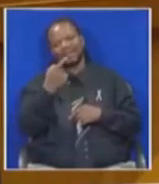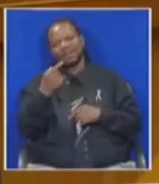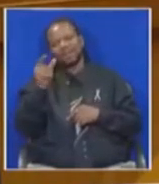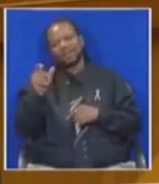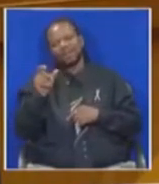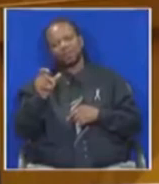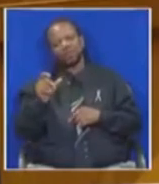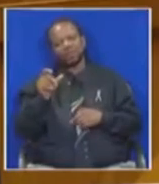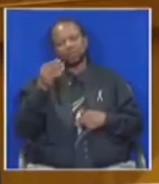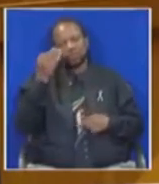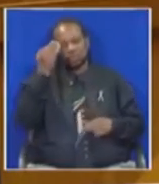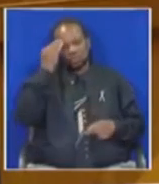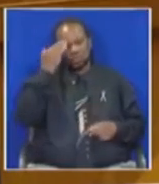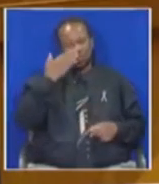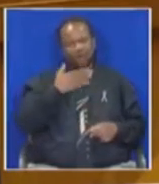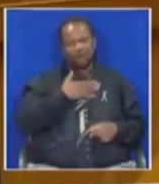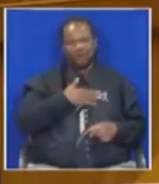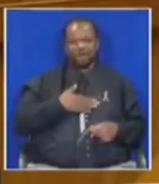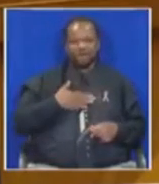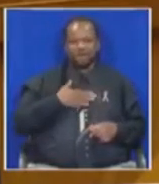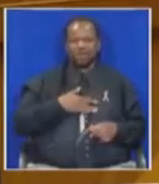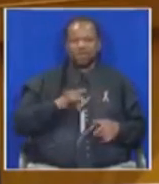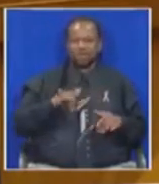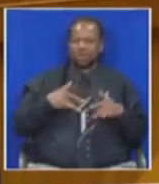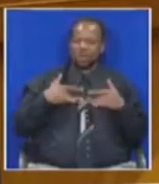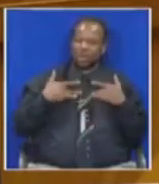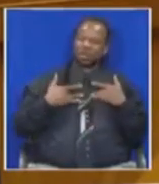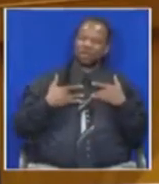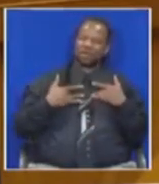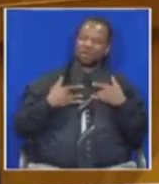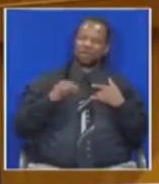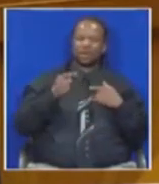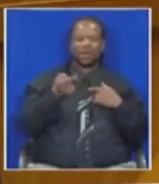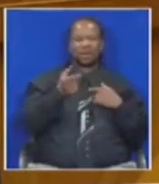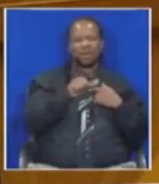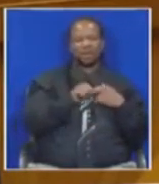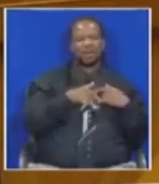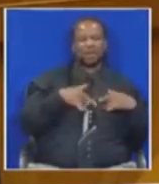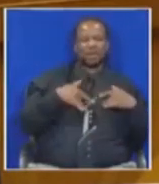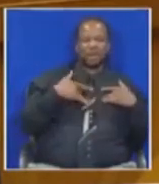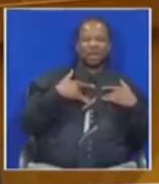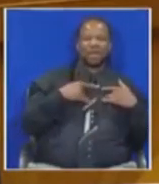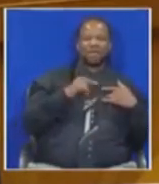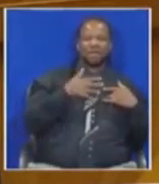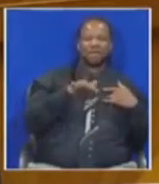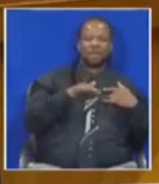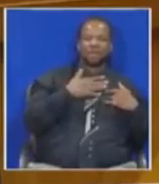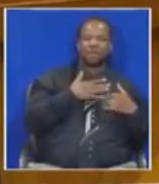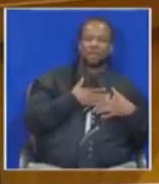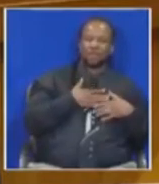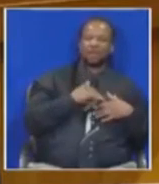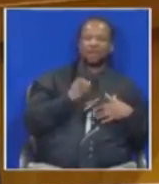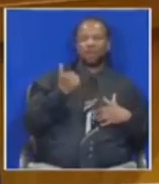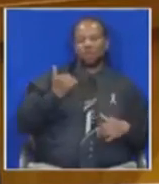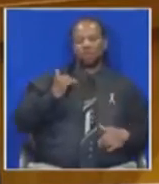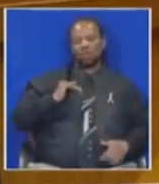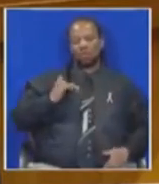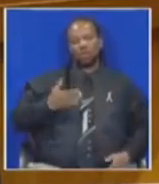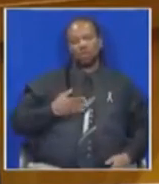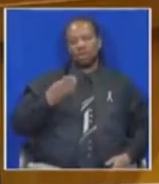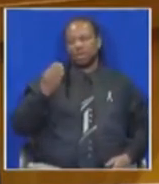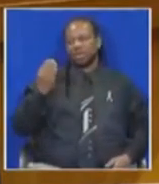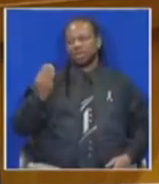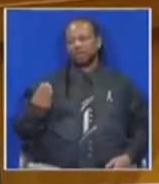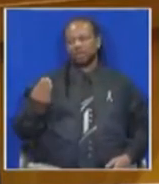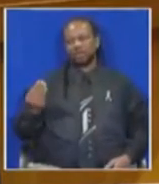the feeling of fearing for their life and the lives of their loved ones. Women and children are the